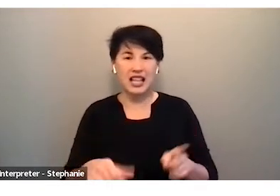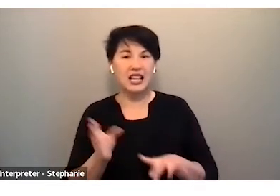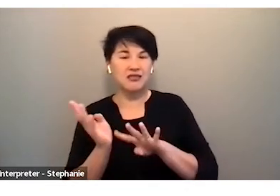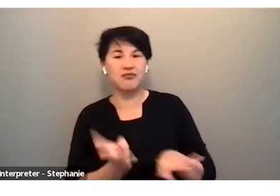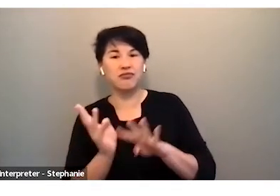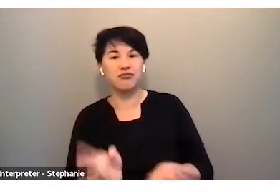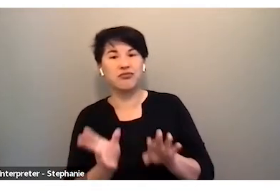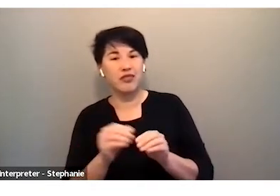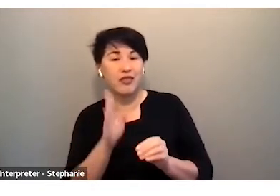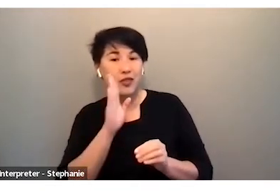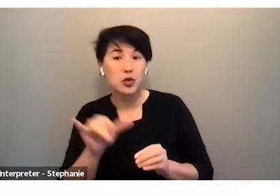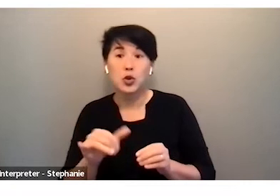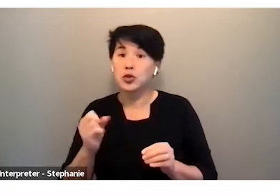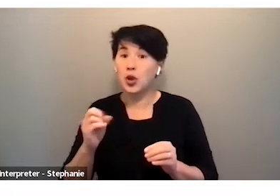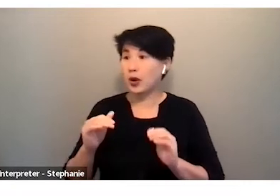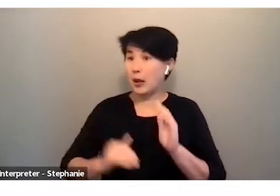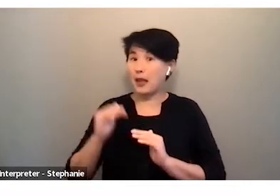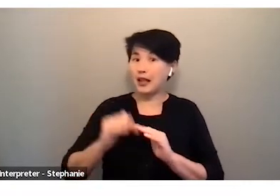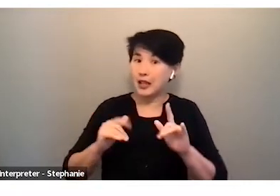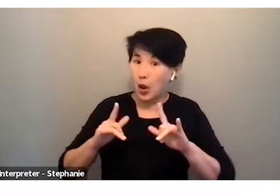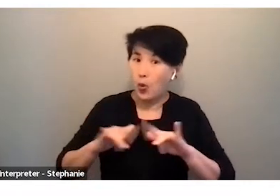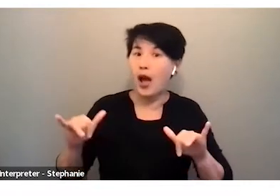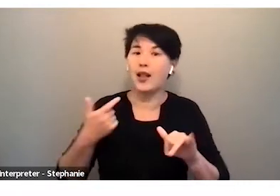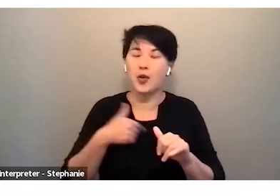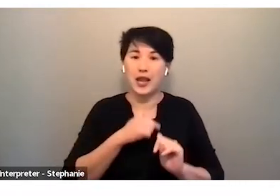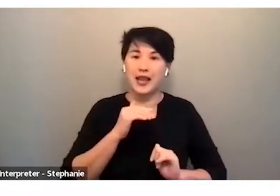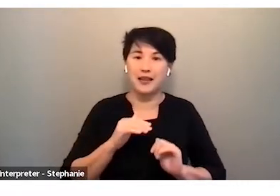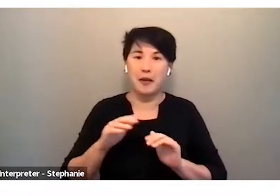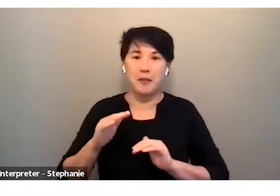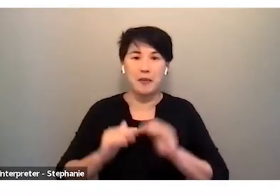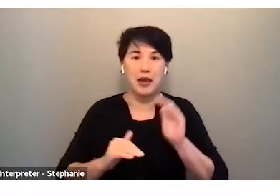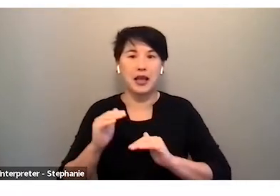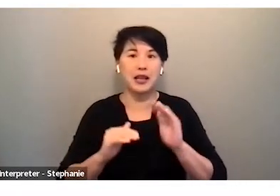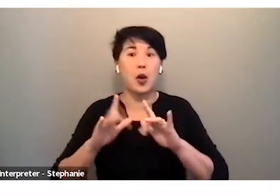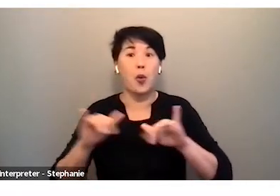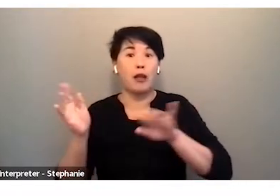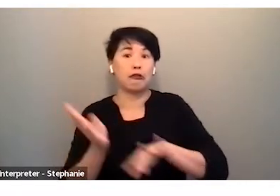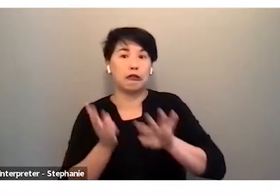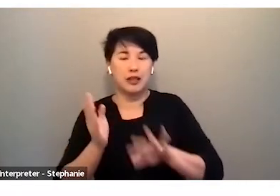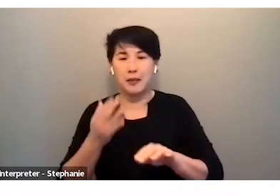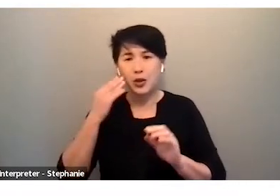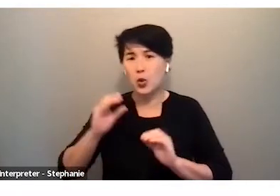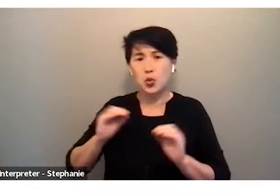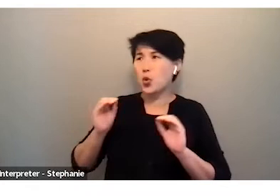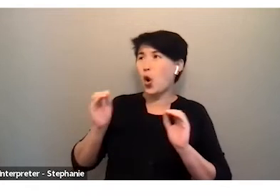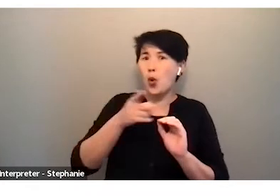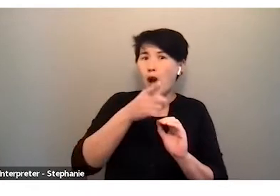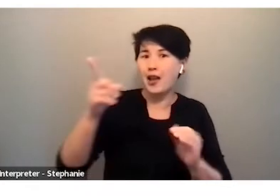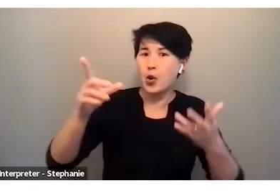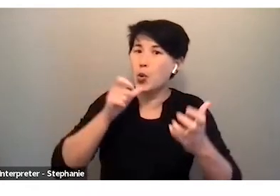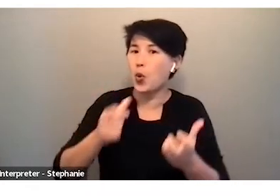of building the ship as we sell it over at material return, because there's no playbook on how to do circular materials at